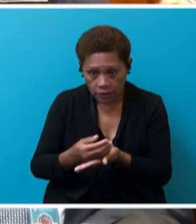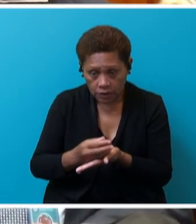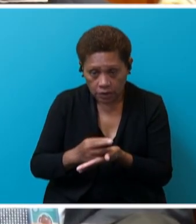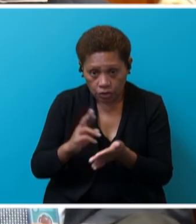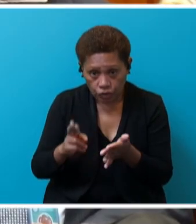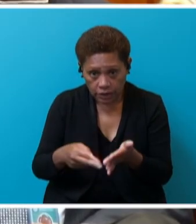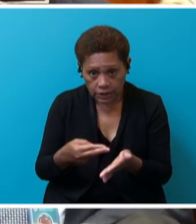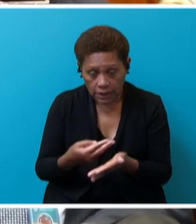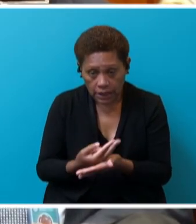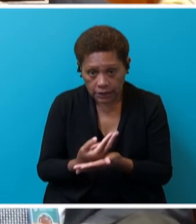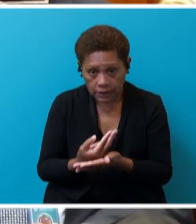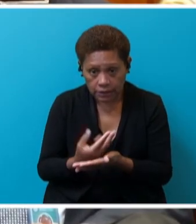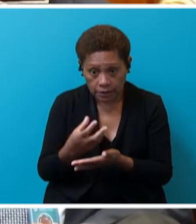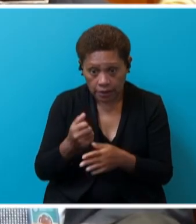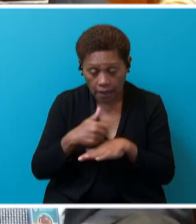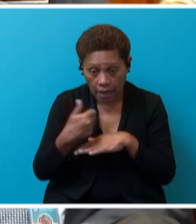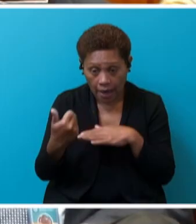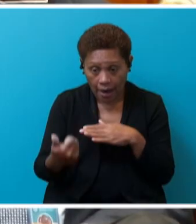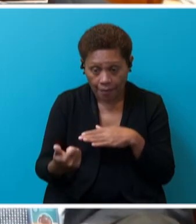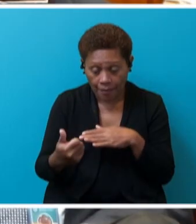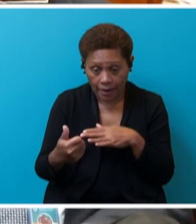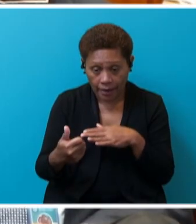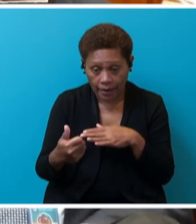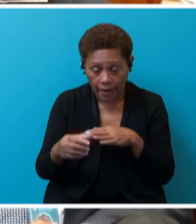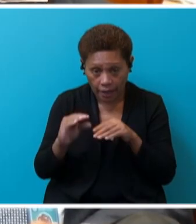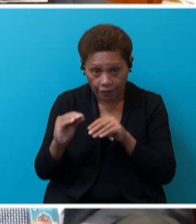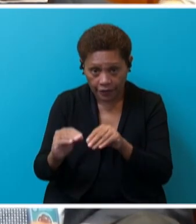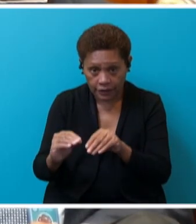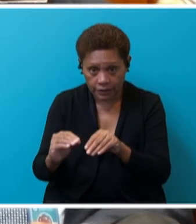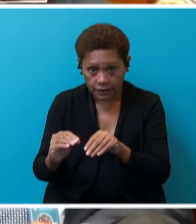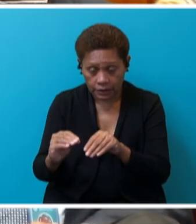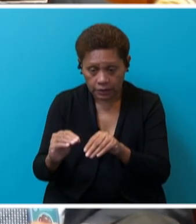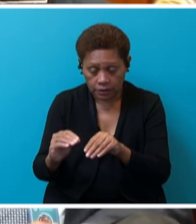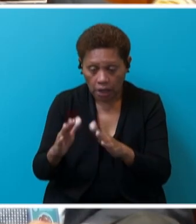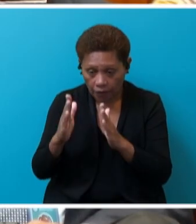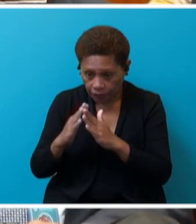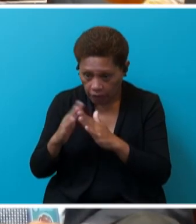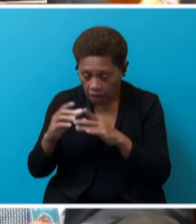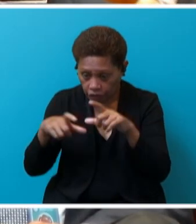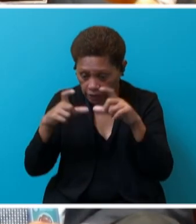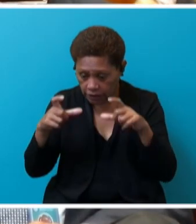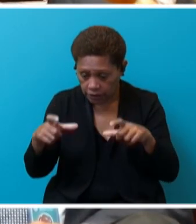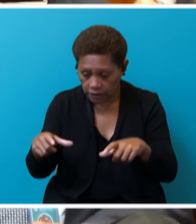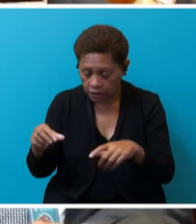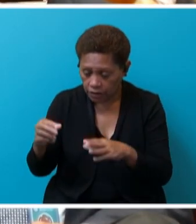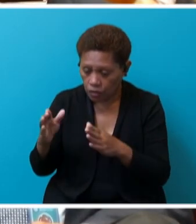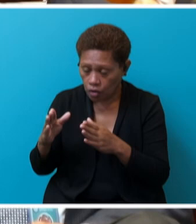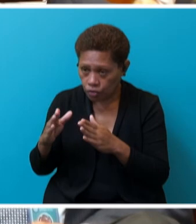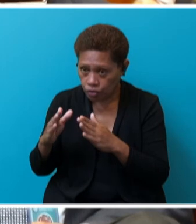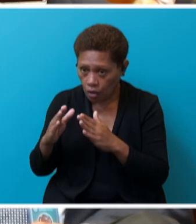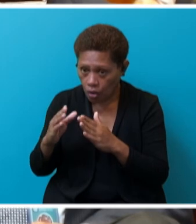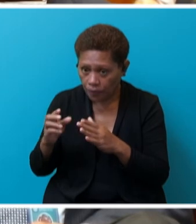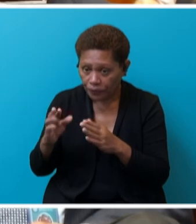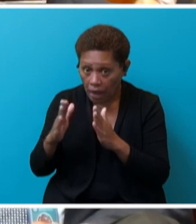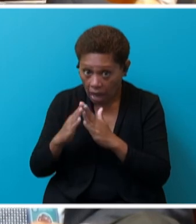They reaffirm that government's investments extend beyond major towns and cities, reaching deep into rural and peri-urban areas, providing